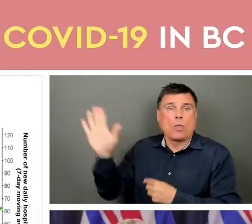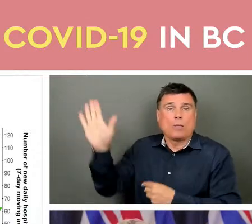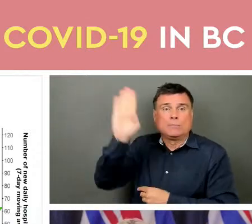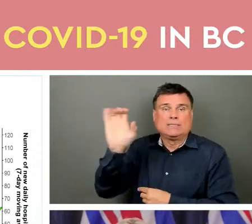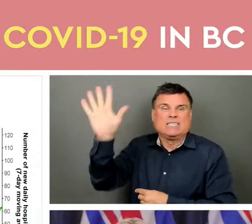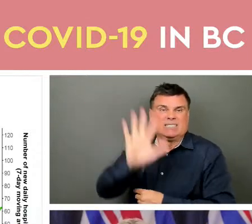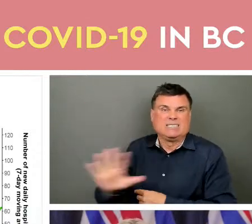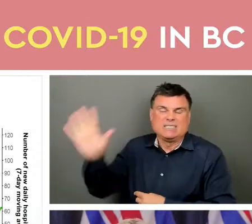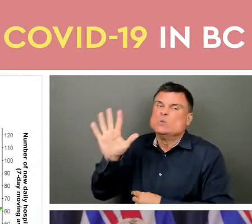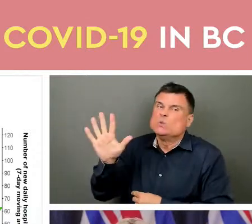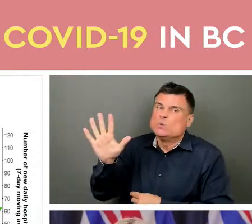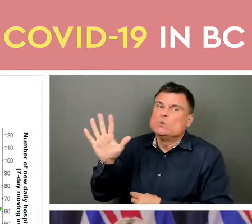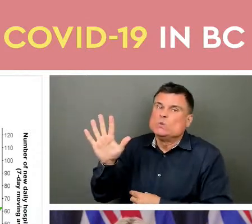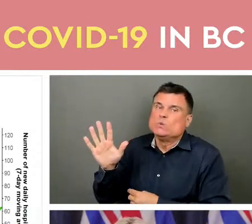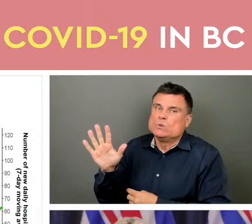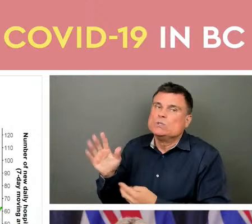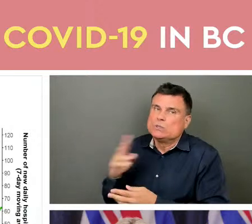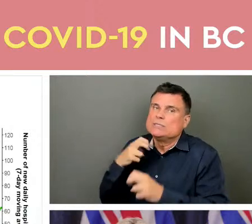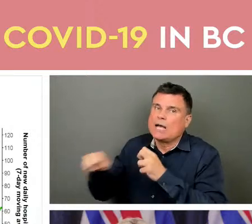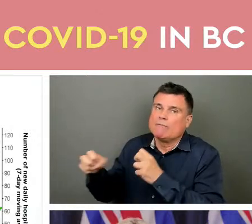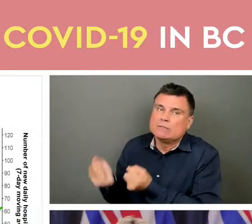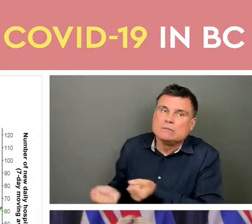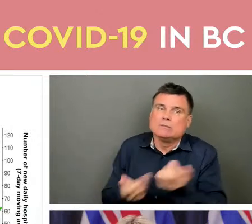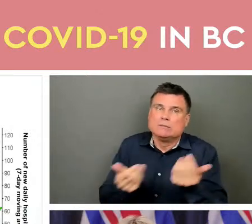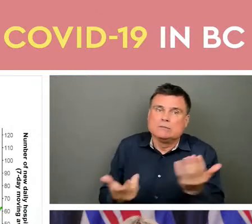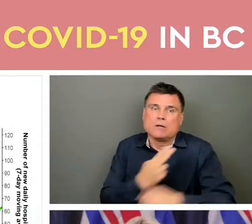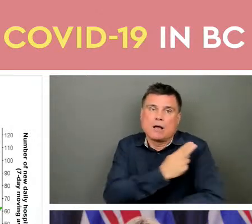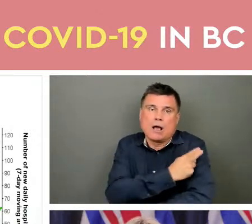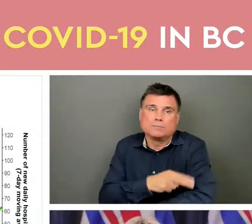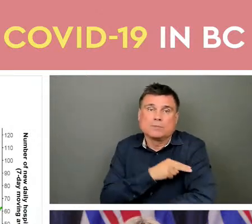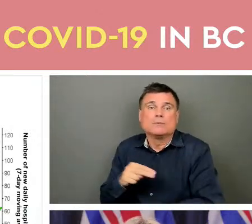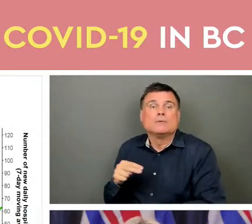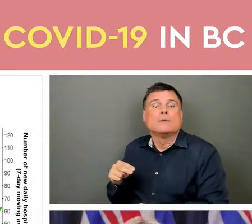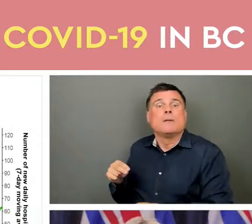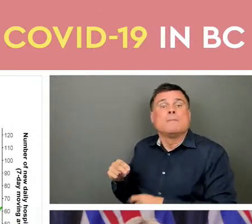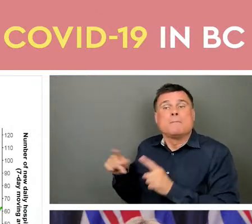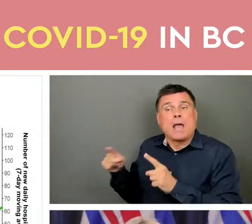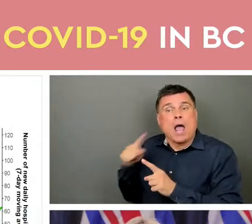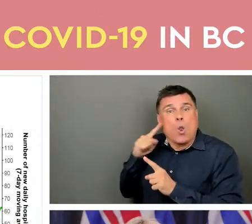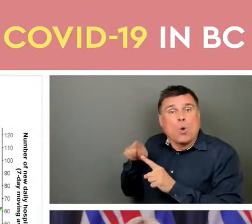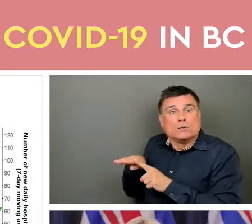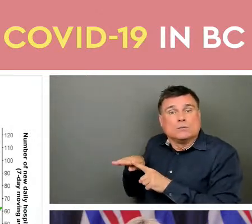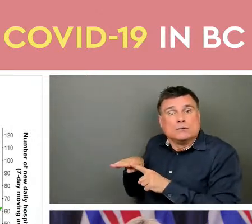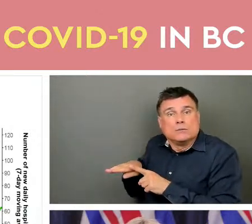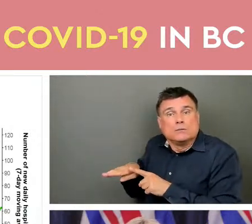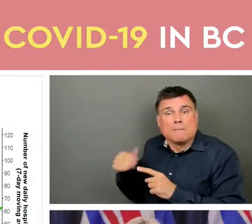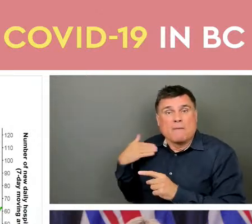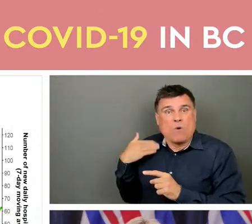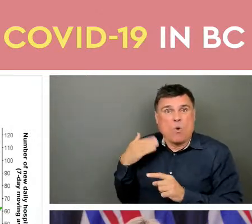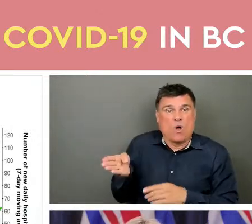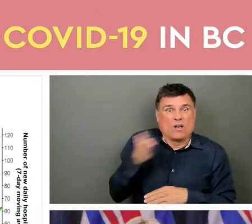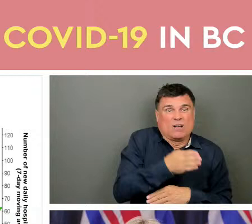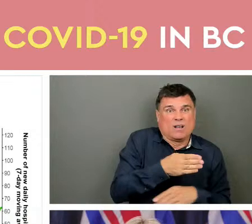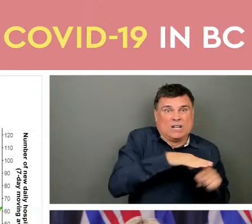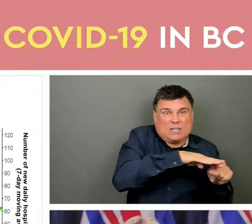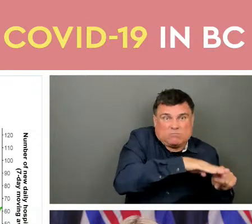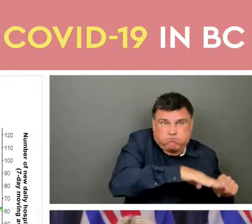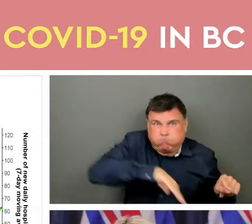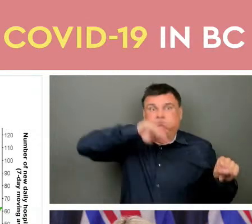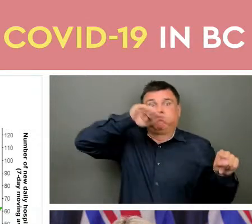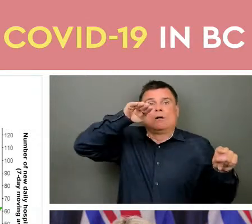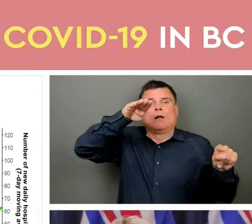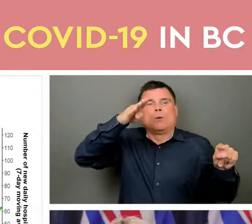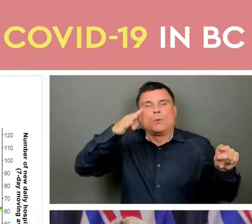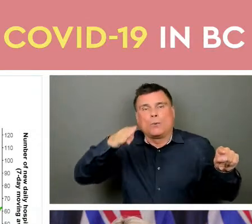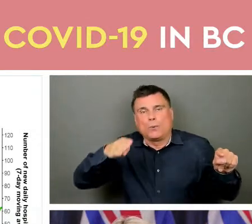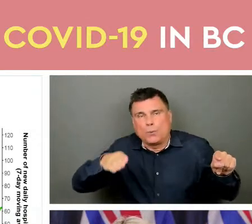The case rates themselves are being driven primarily by the clusters and the increases that we're seeing in interior